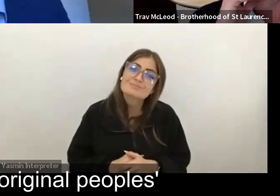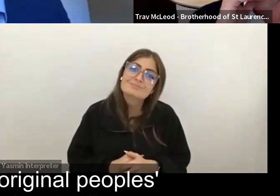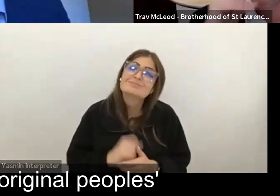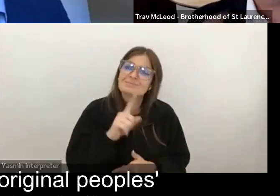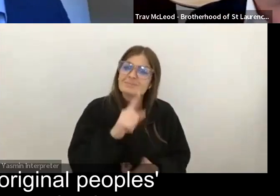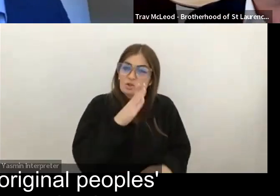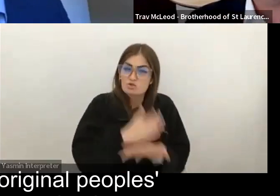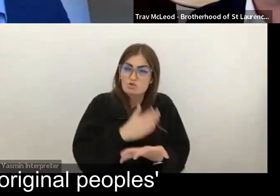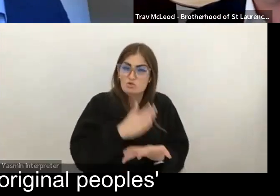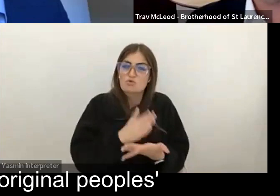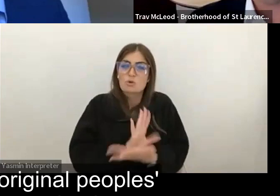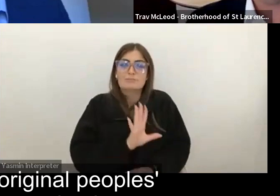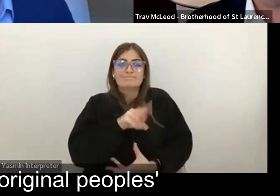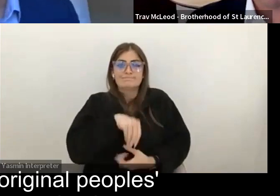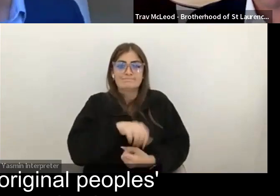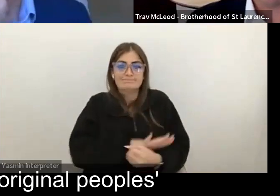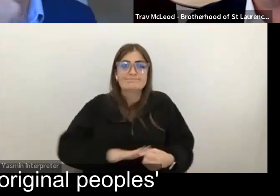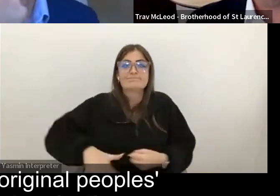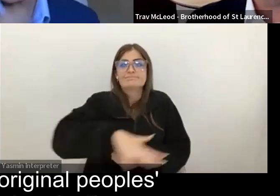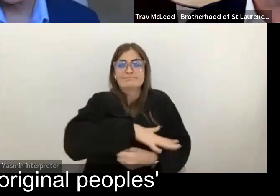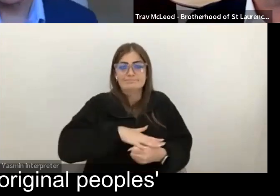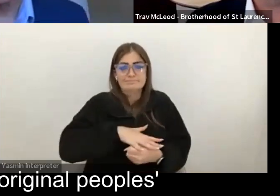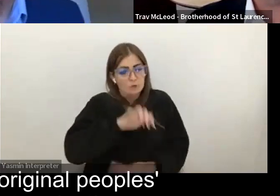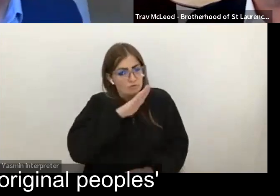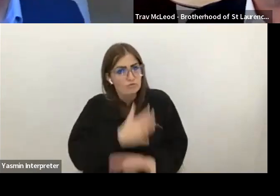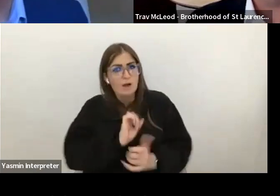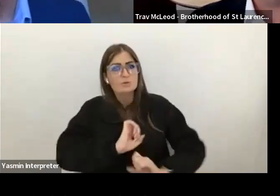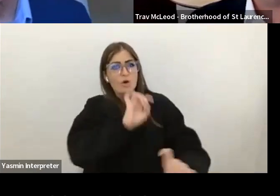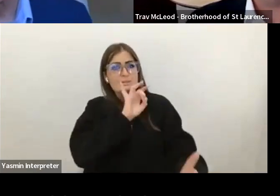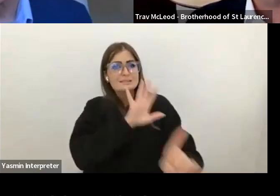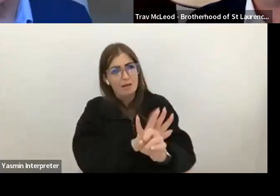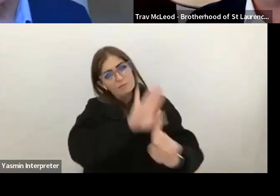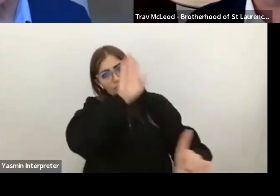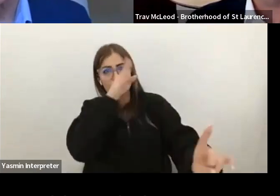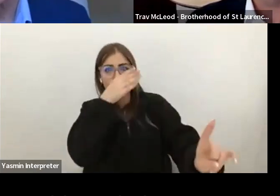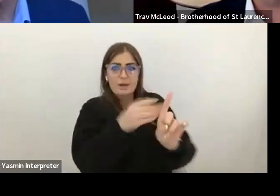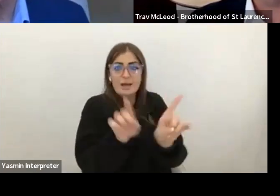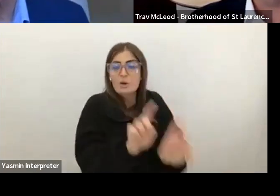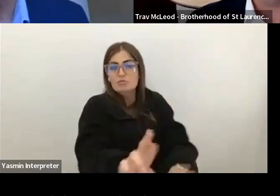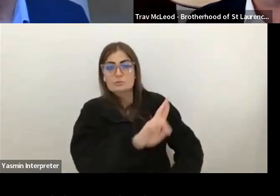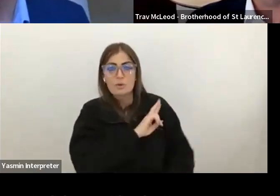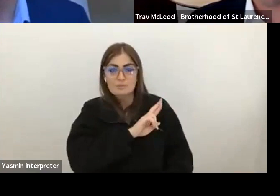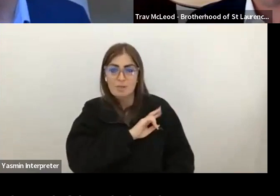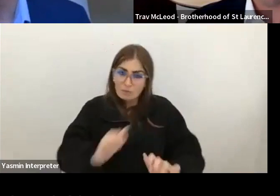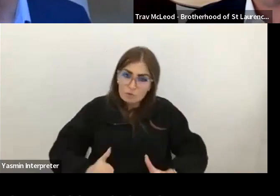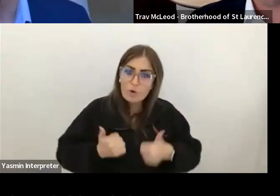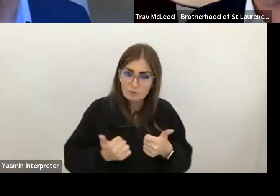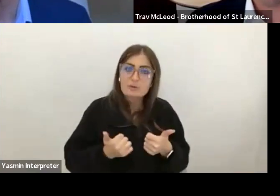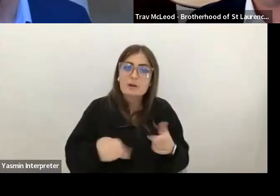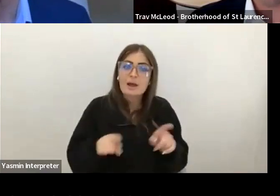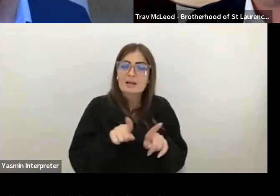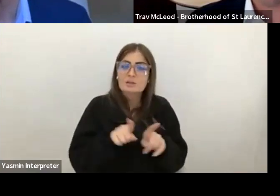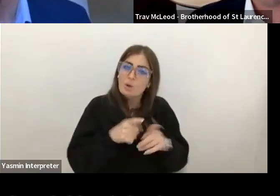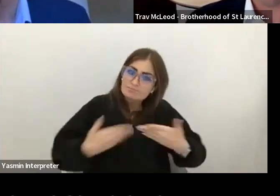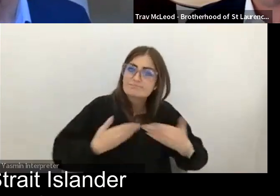and embody Aboriginal people's right to self-determination, because they're accountable entirely to and governed